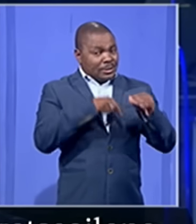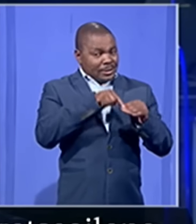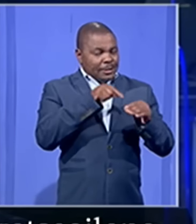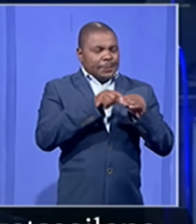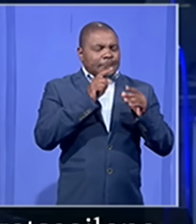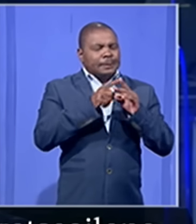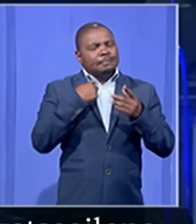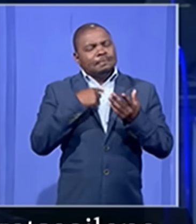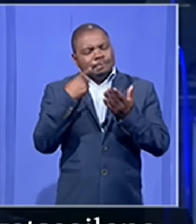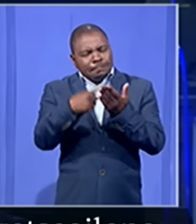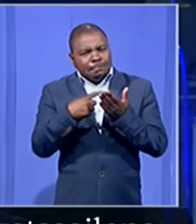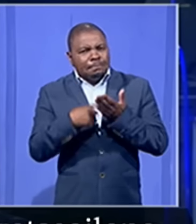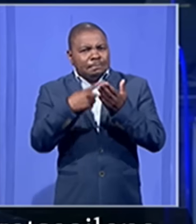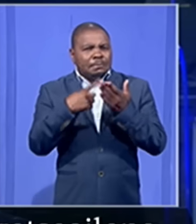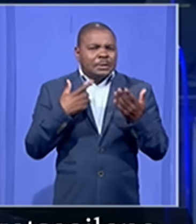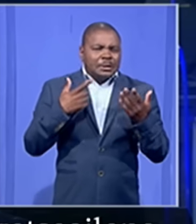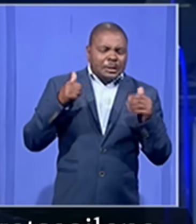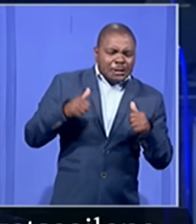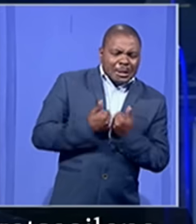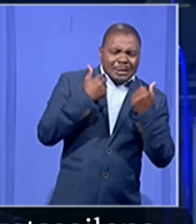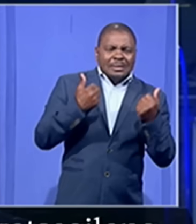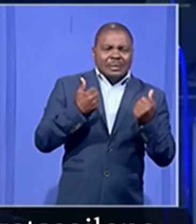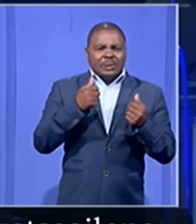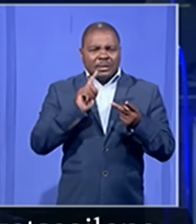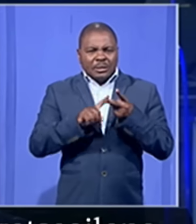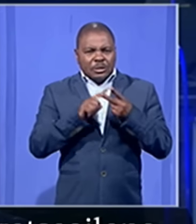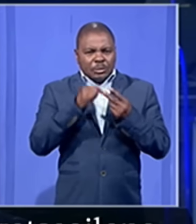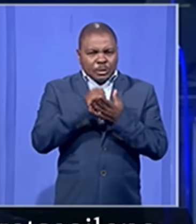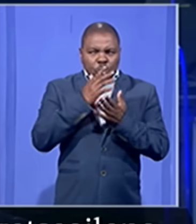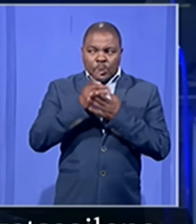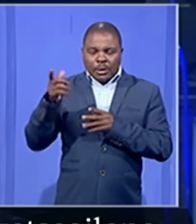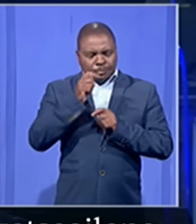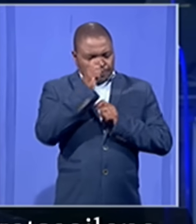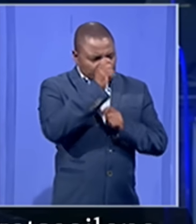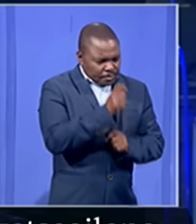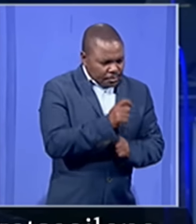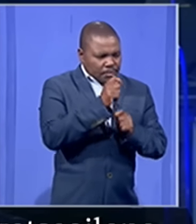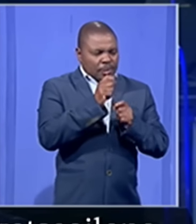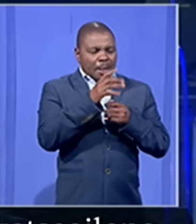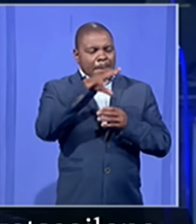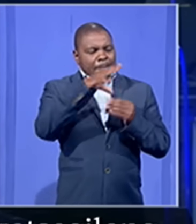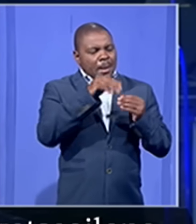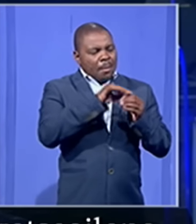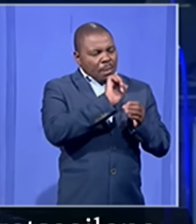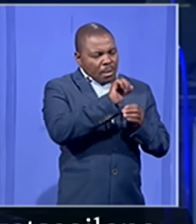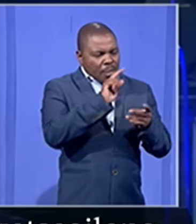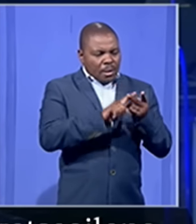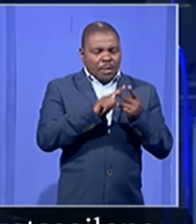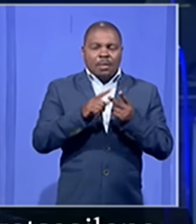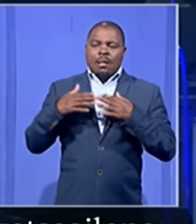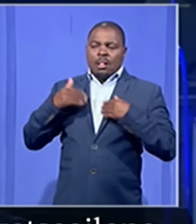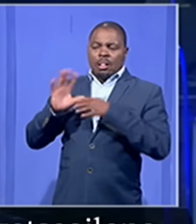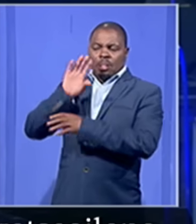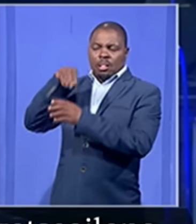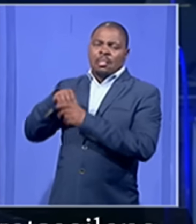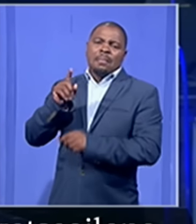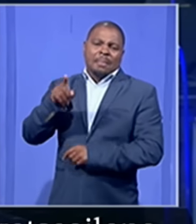a oketsegileng ya go tsaya tsia le go ka akarediwa ga ditokololo tsa yona mo mererong ya boitekanelo.